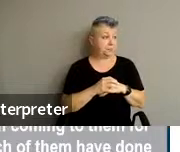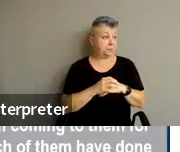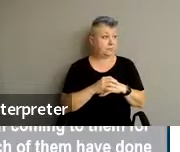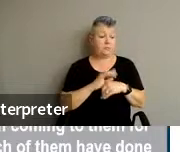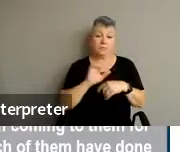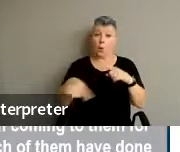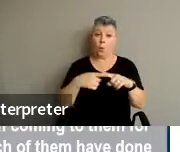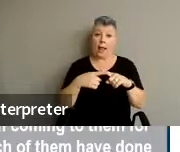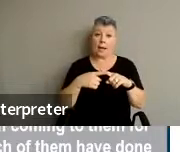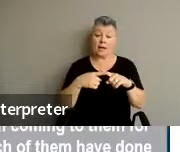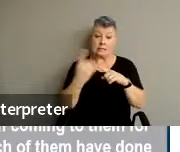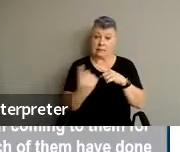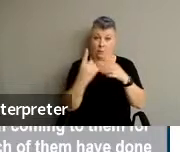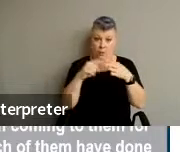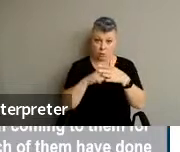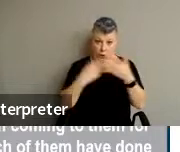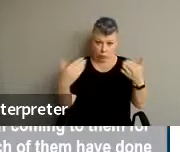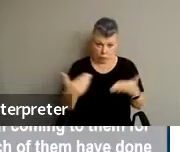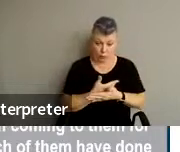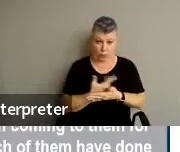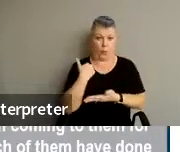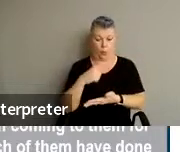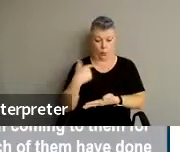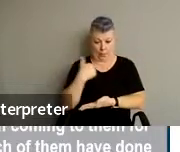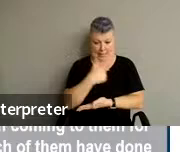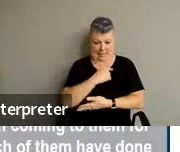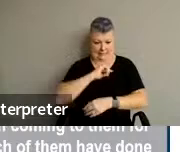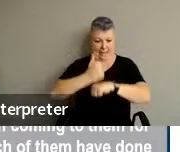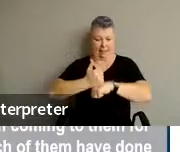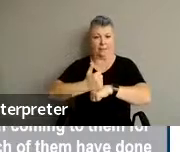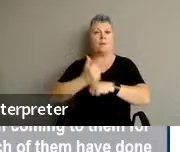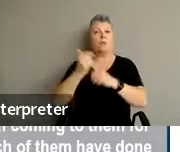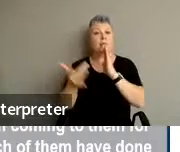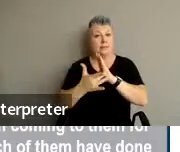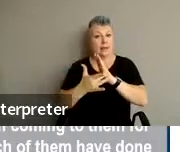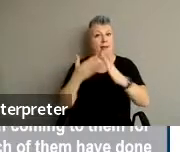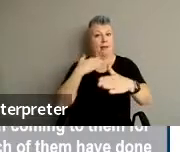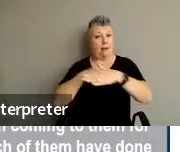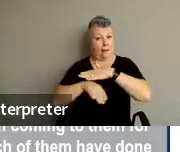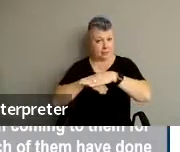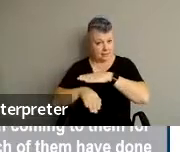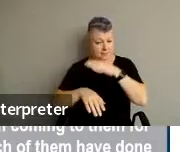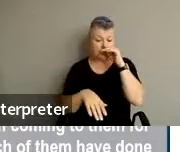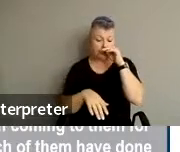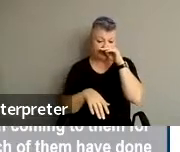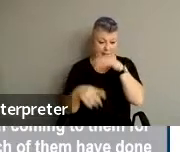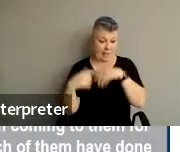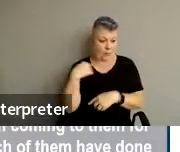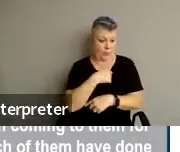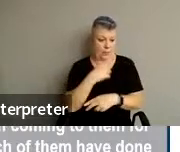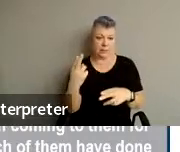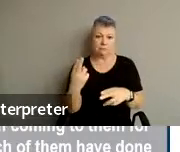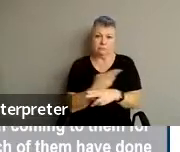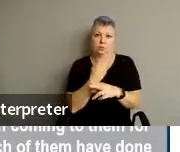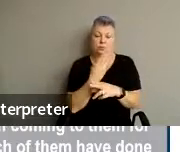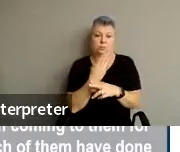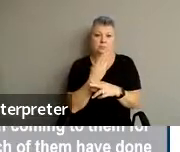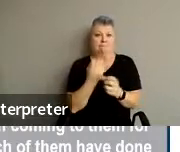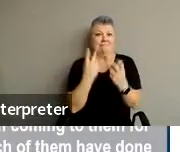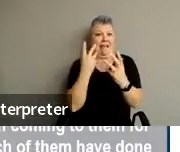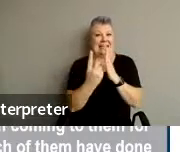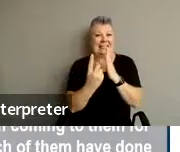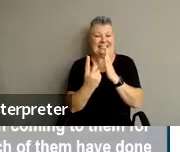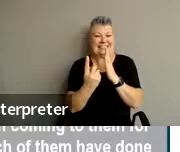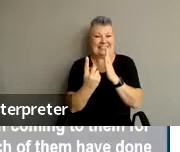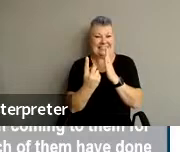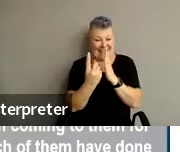new employee, we get them set up with their technology access. We spend many of hours with them just kind of